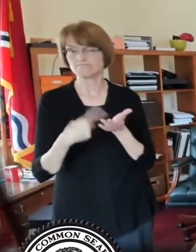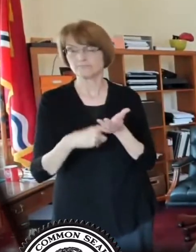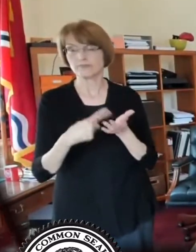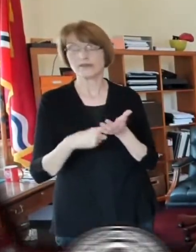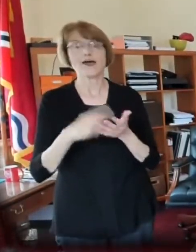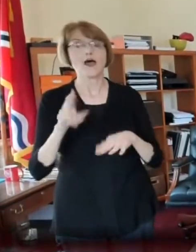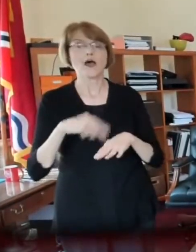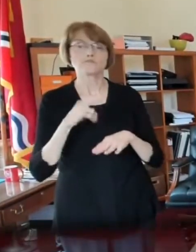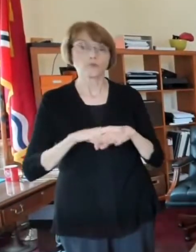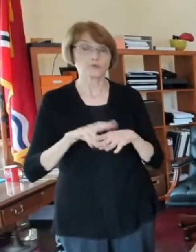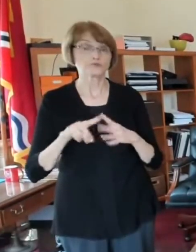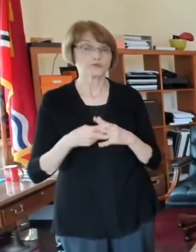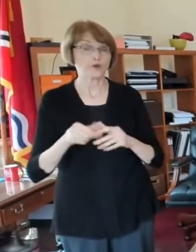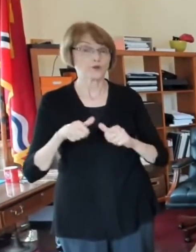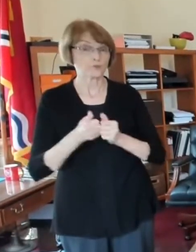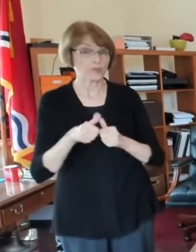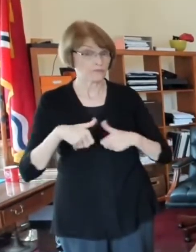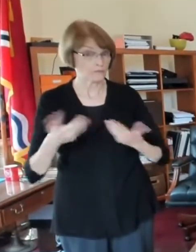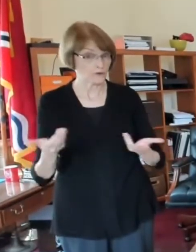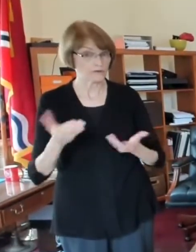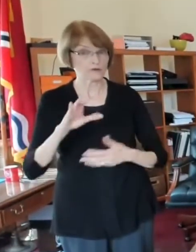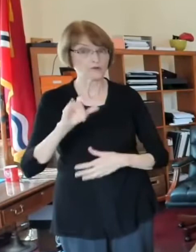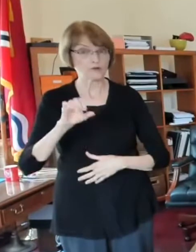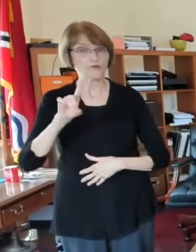of course, by talking about COVID.